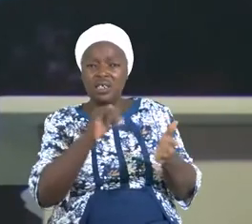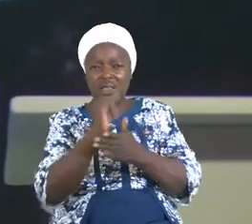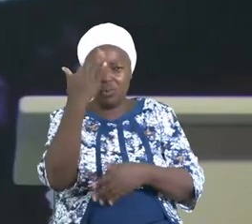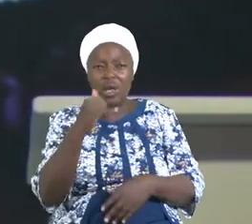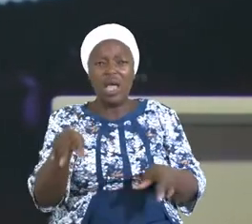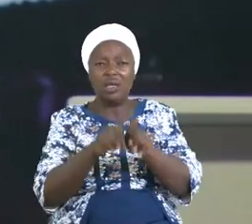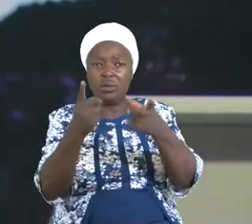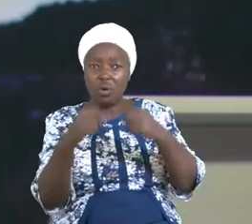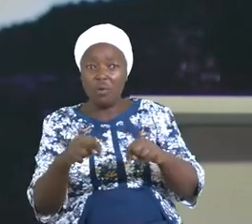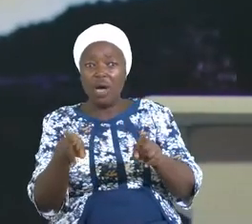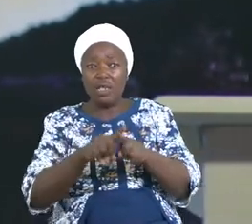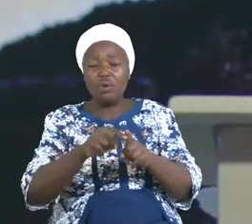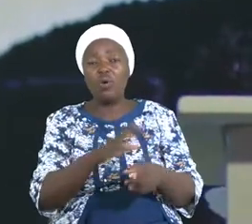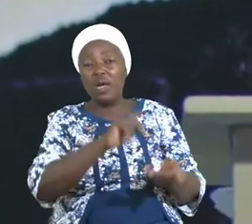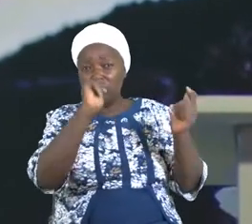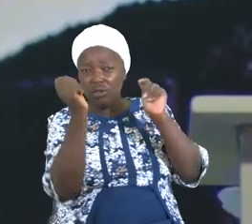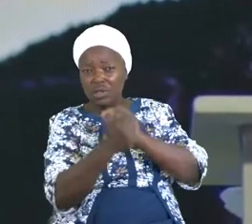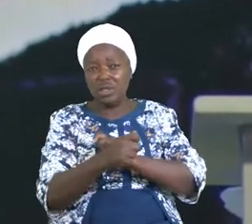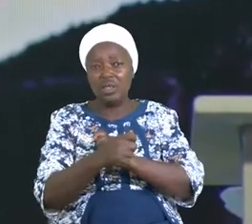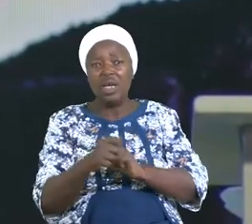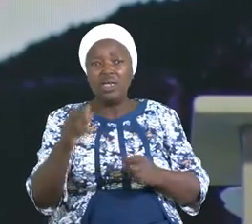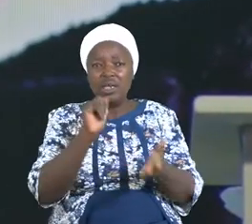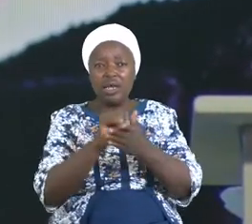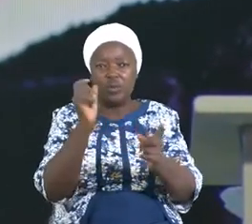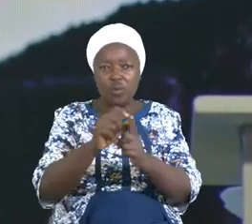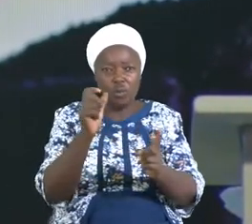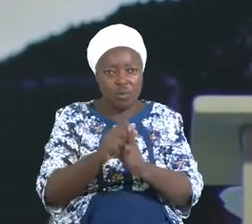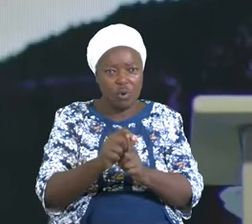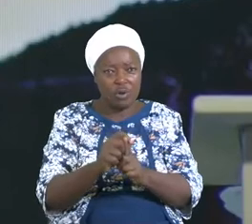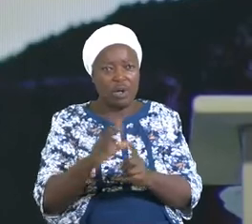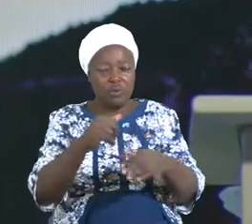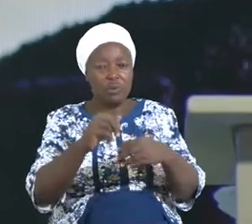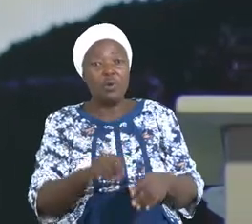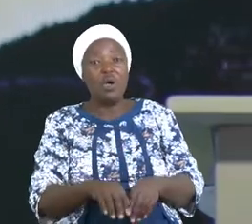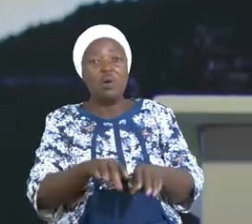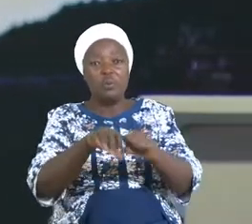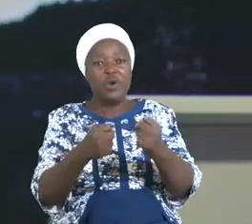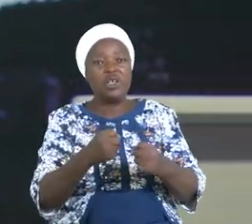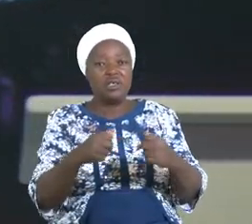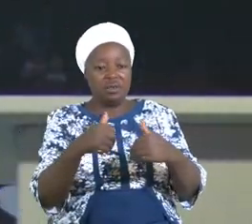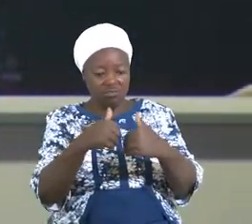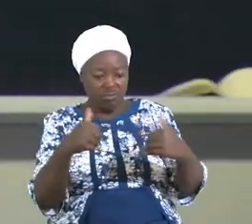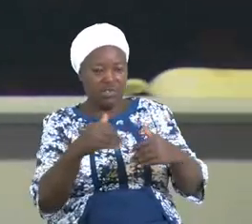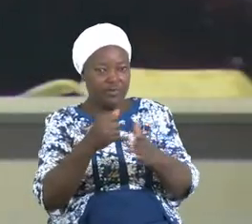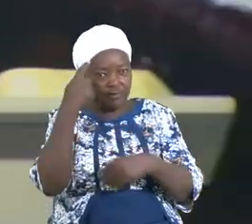are regenerated, that word, let me break it down for you. The word